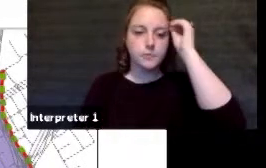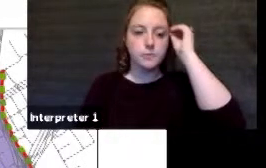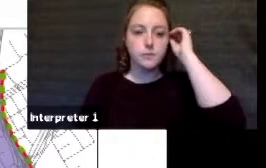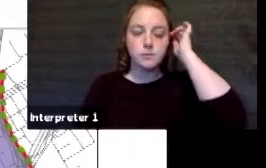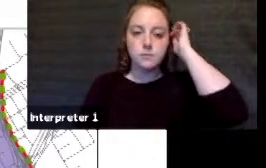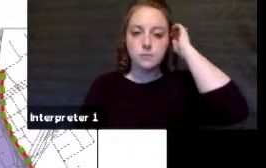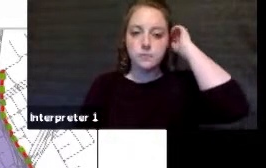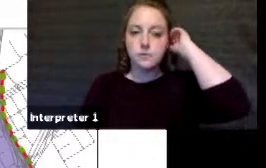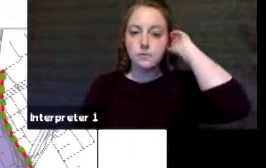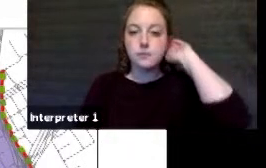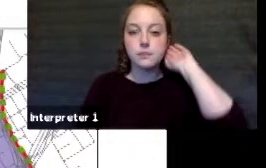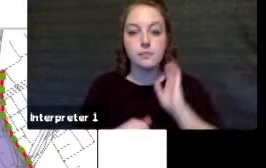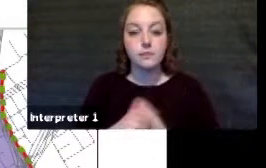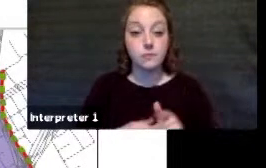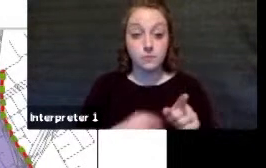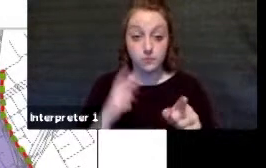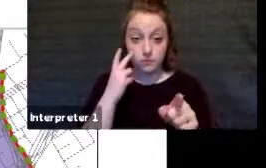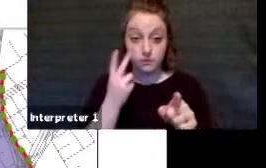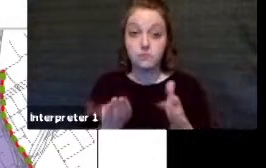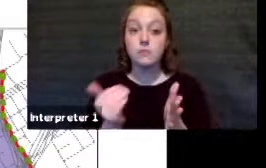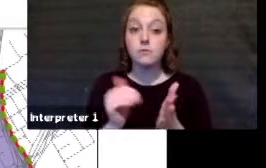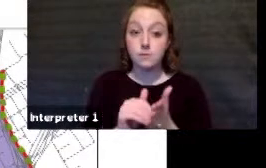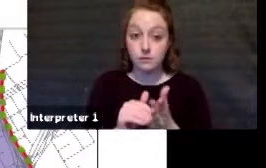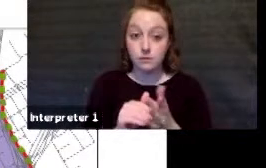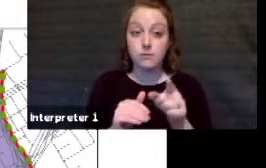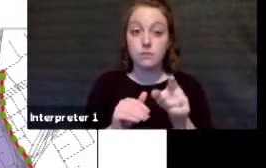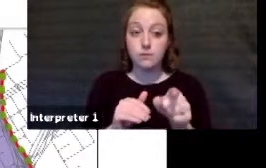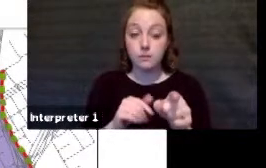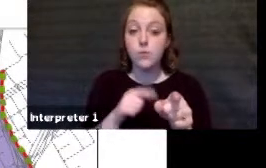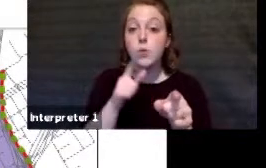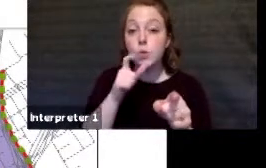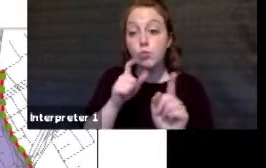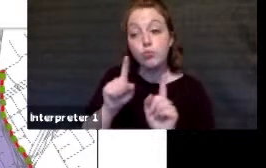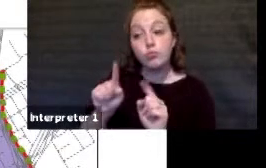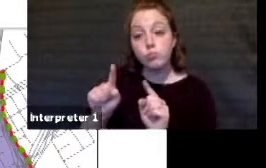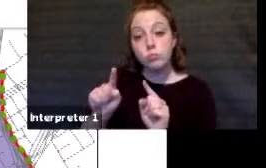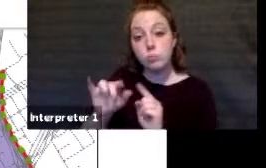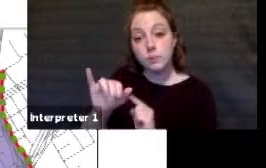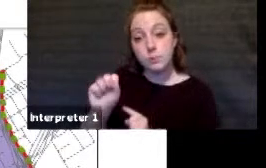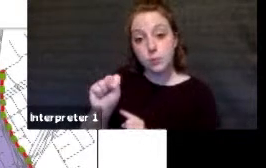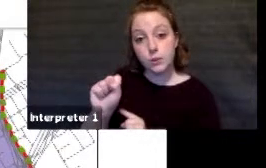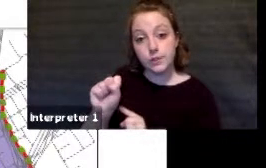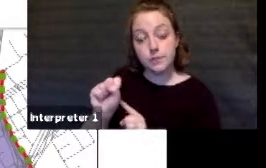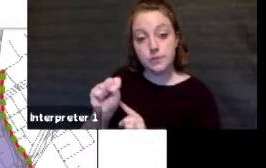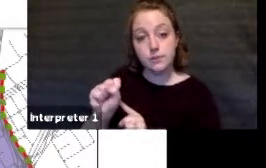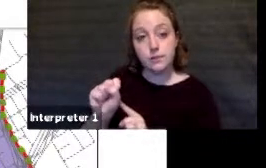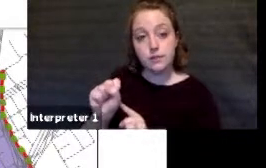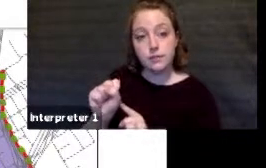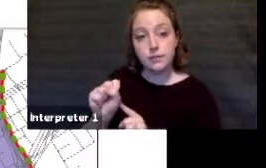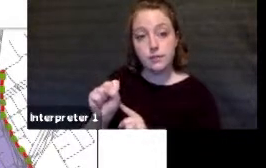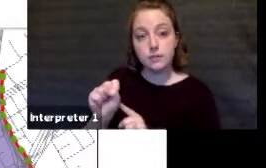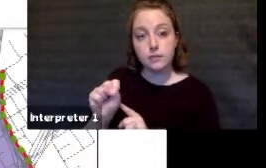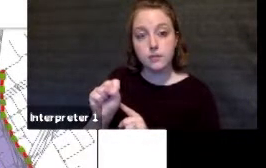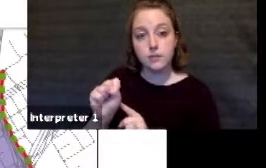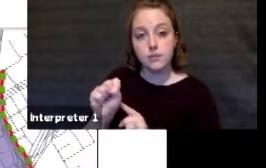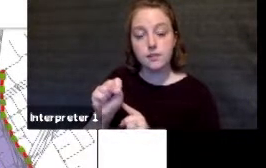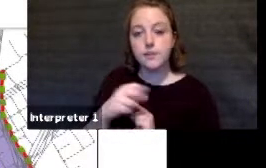again where those students attending Indian Spring are. those students are, are the yellow,